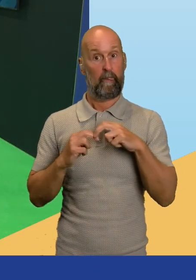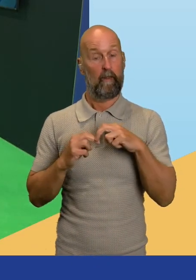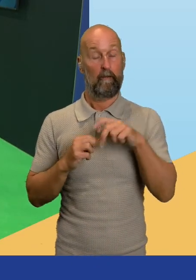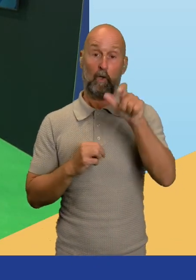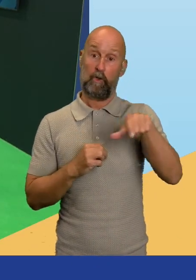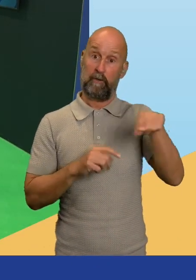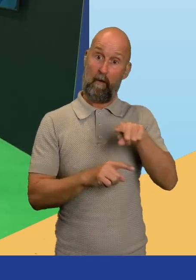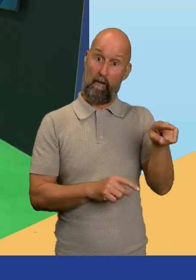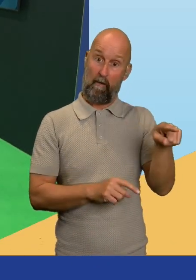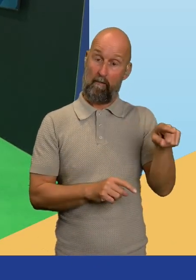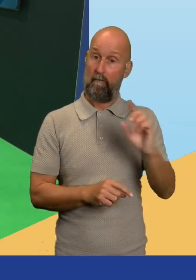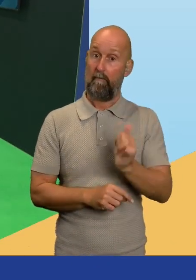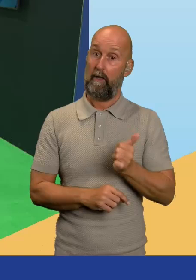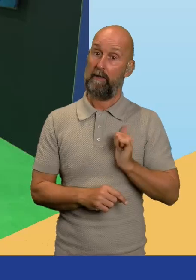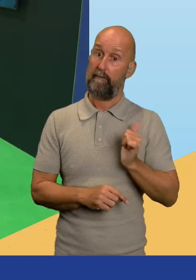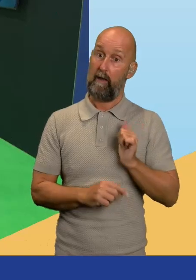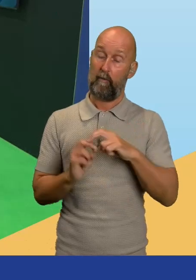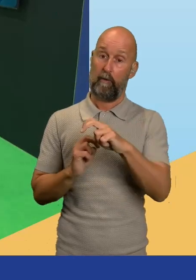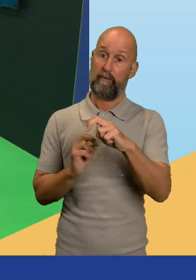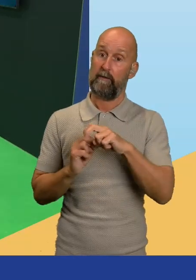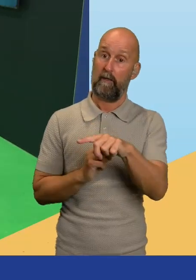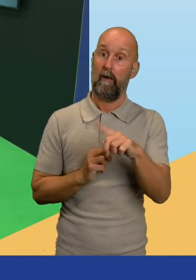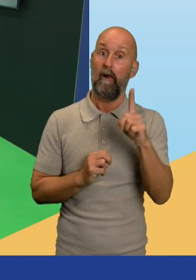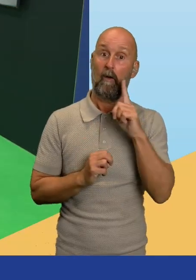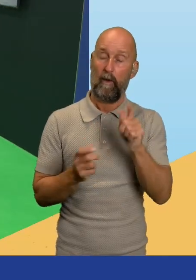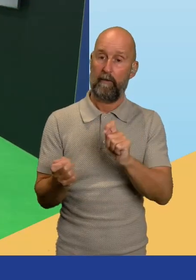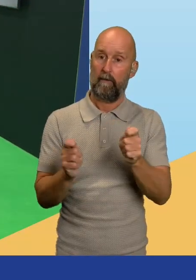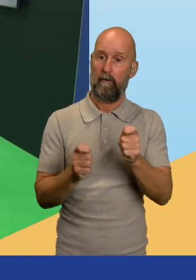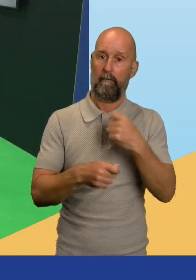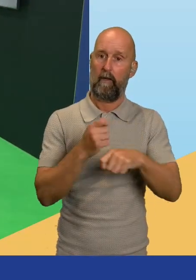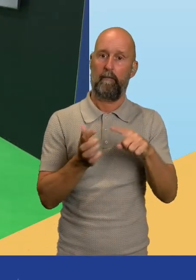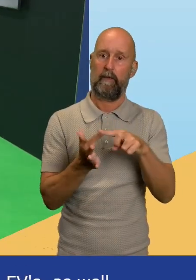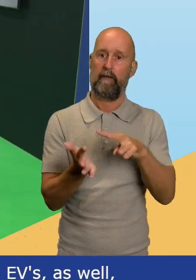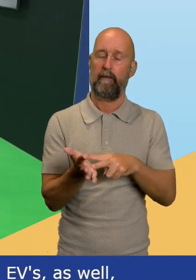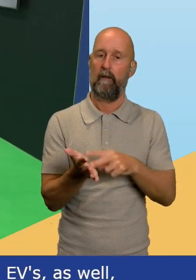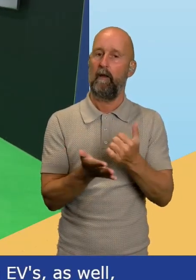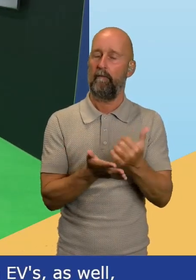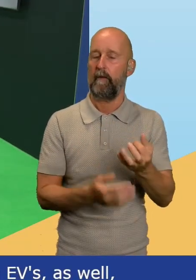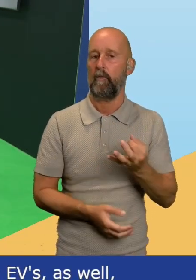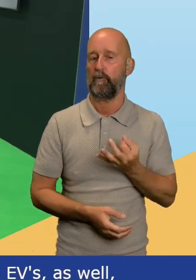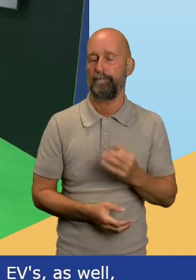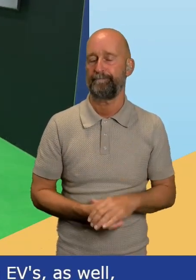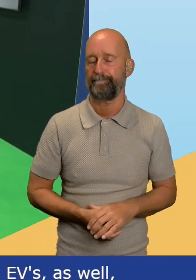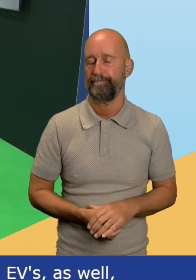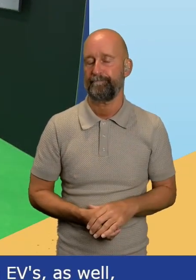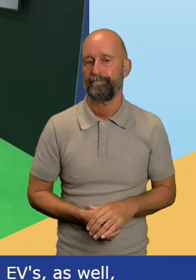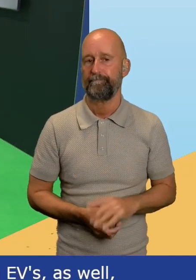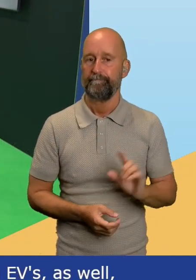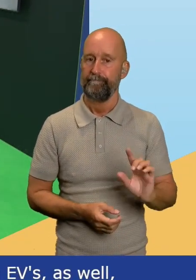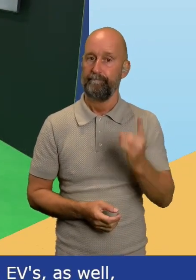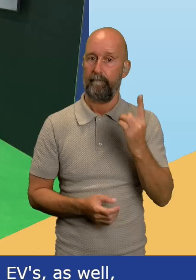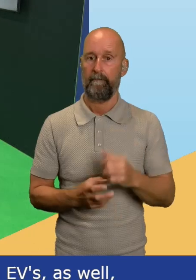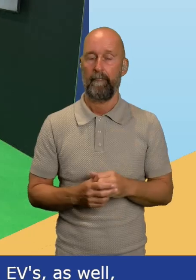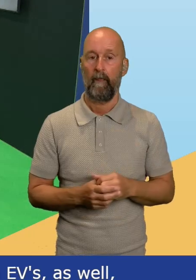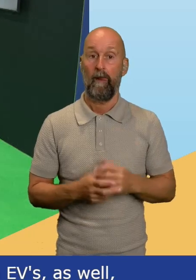customer expect from the scheme when they switch to EVs? That's a great question. I think the first thing is, it's